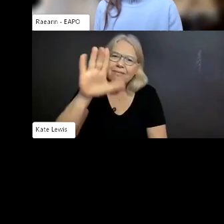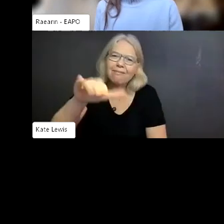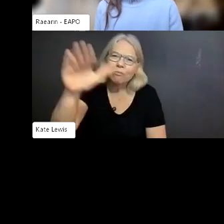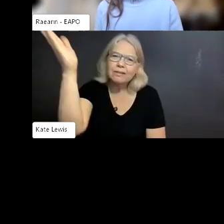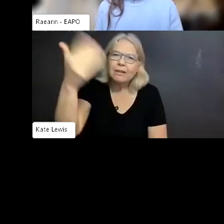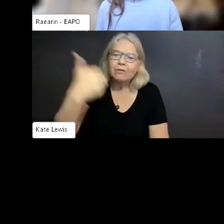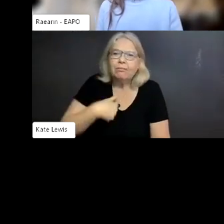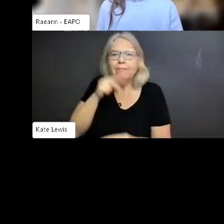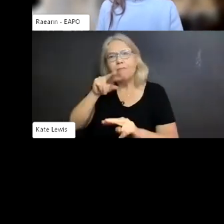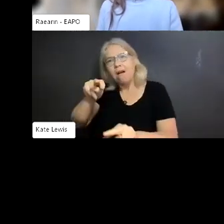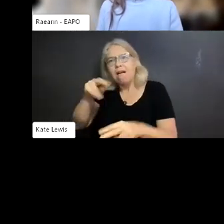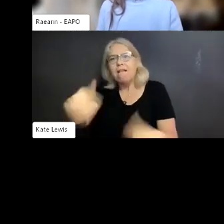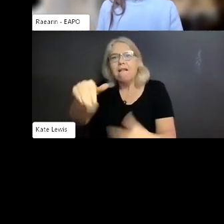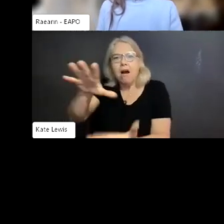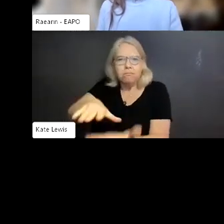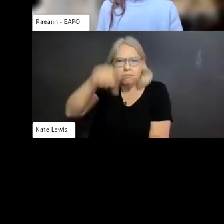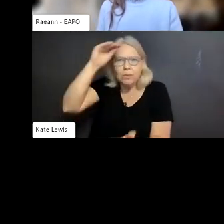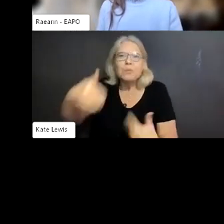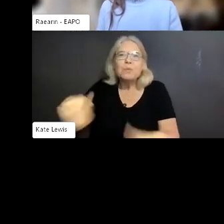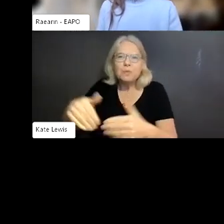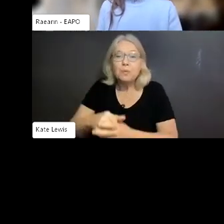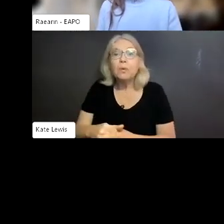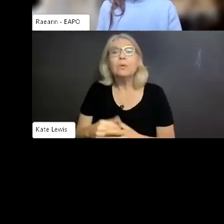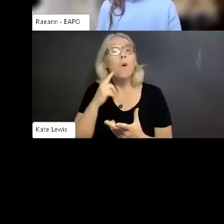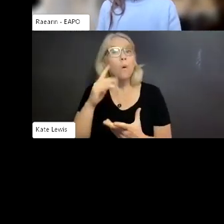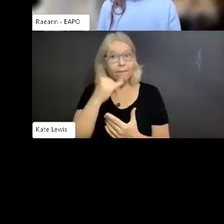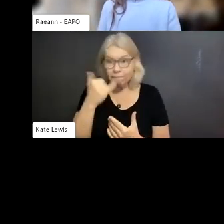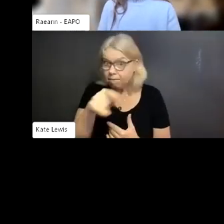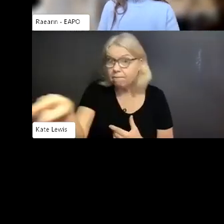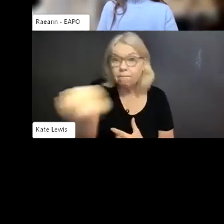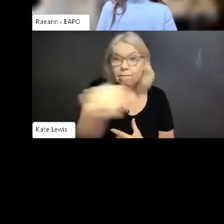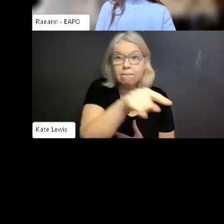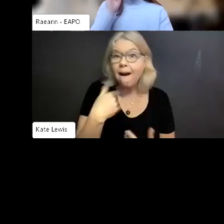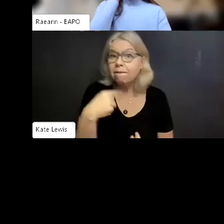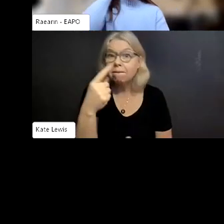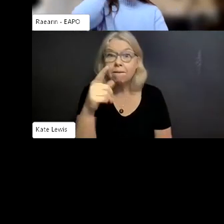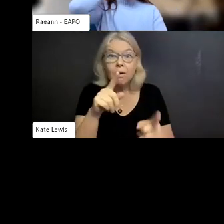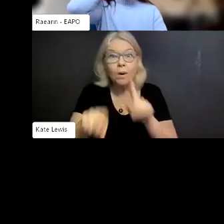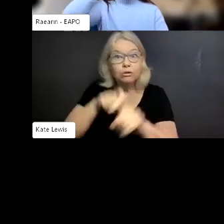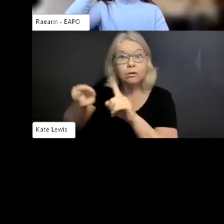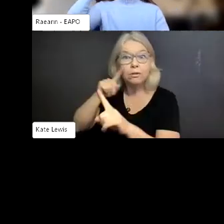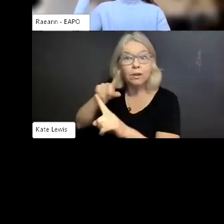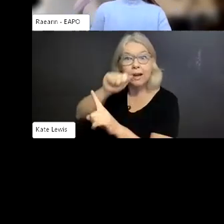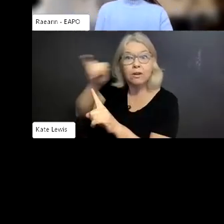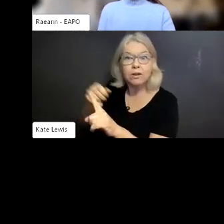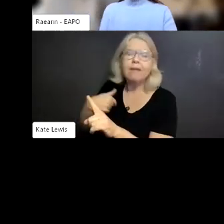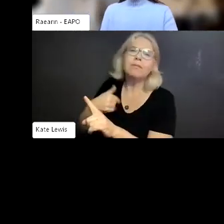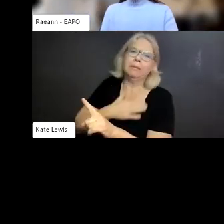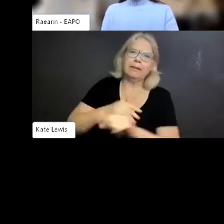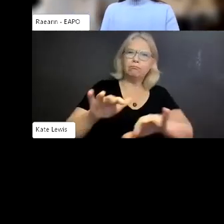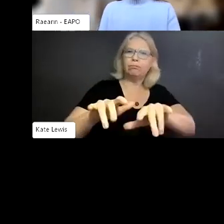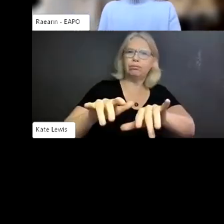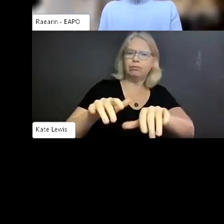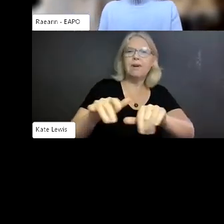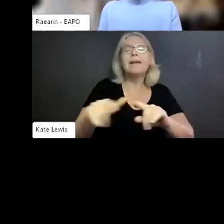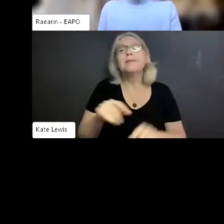So just a reminder for people to put in questions in the Q&A box. And that video was extremely powerful, as people mentioned